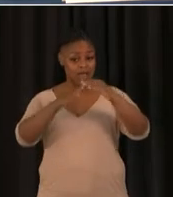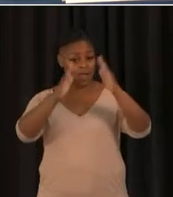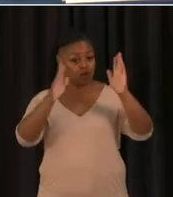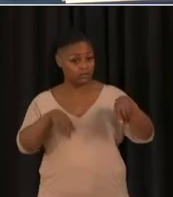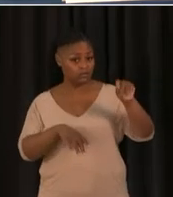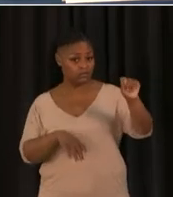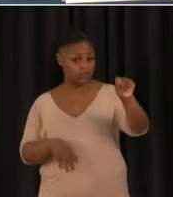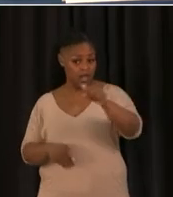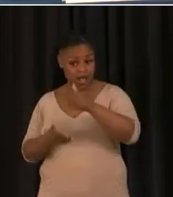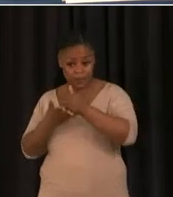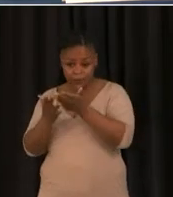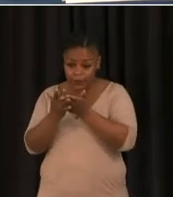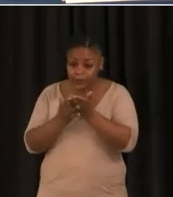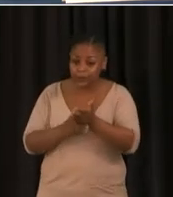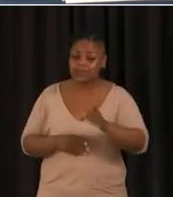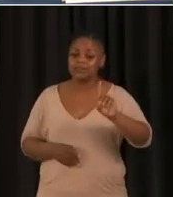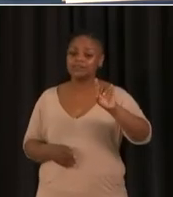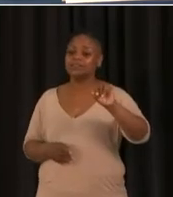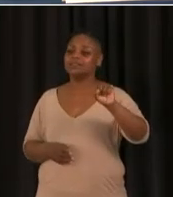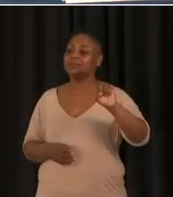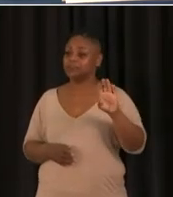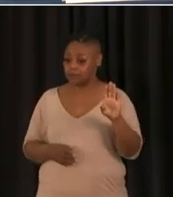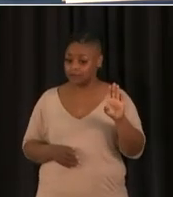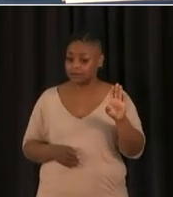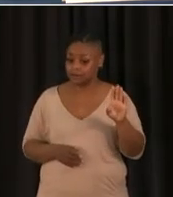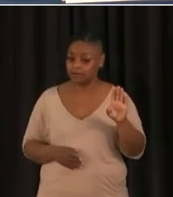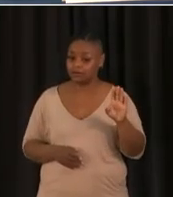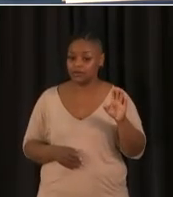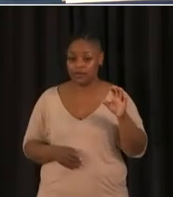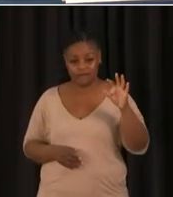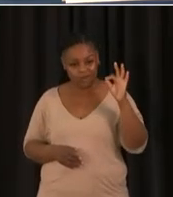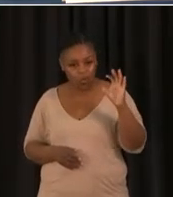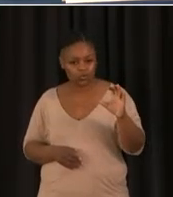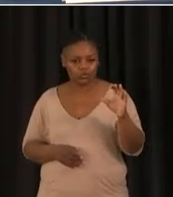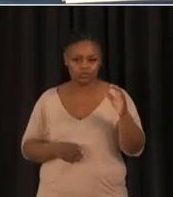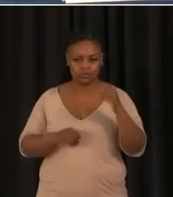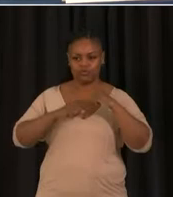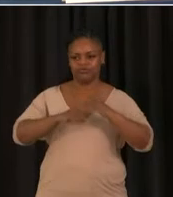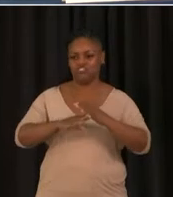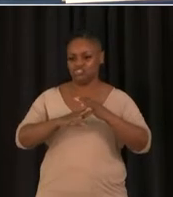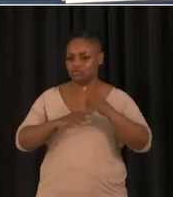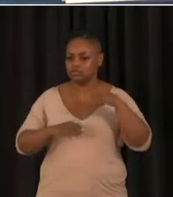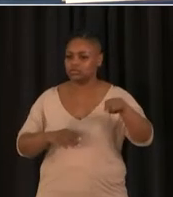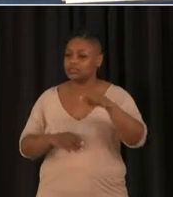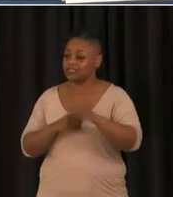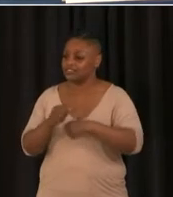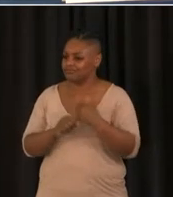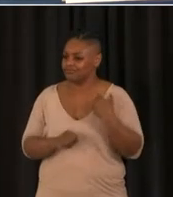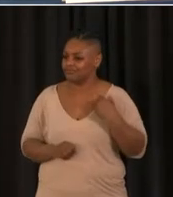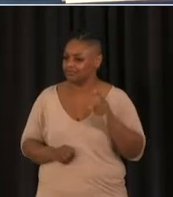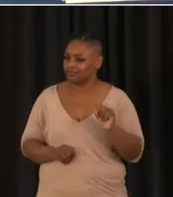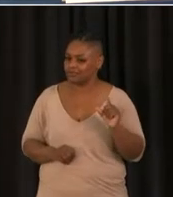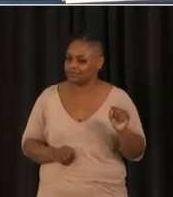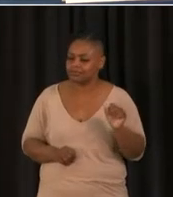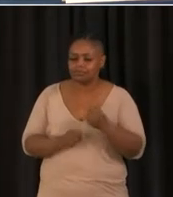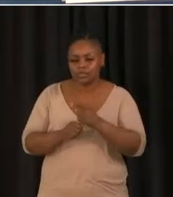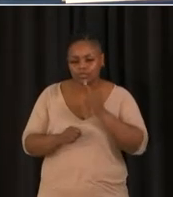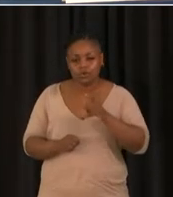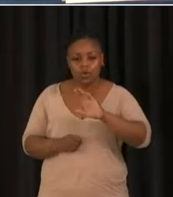a foreclosure prevention program that is managed through our contract with Housing Counseling Services. The program